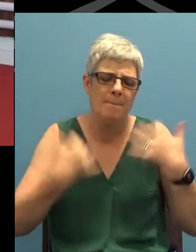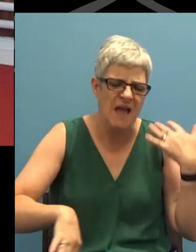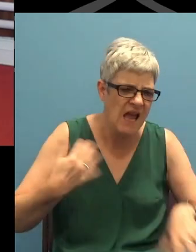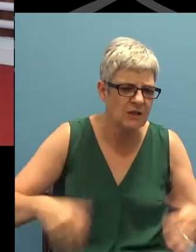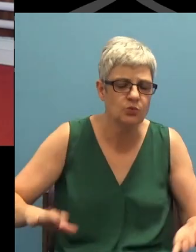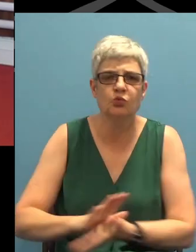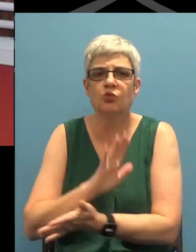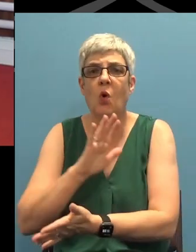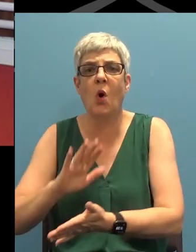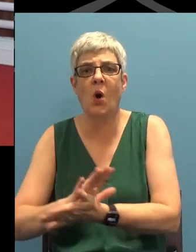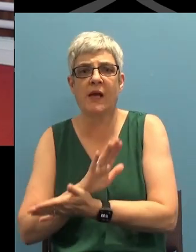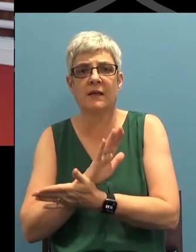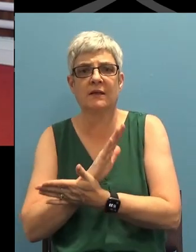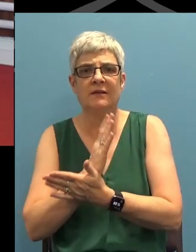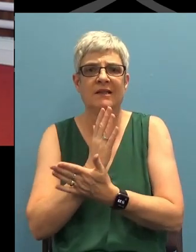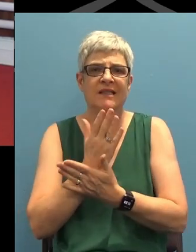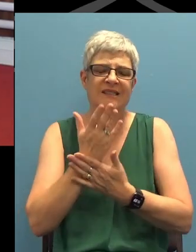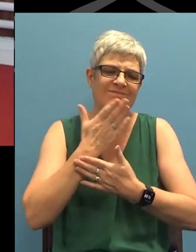dullness to light.